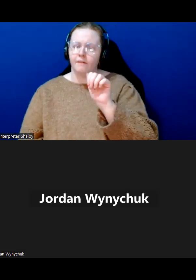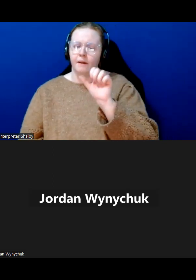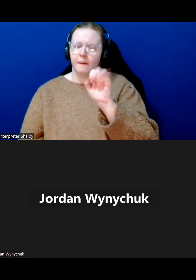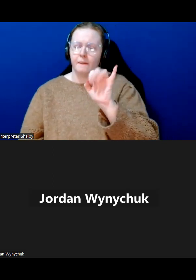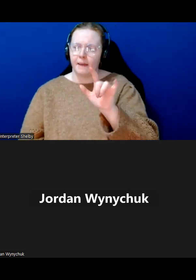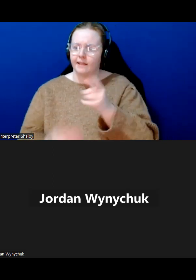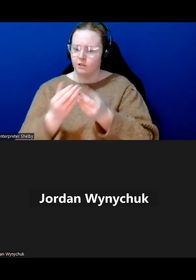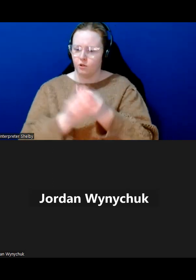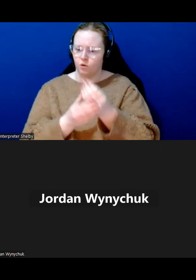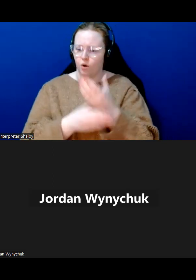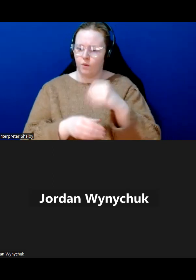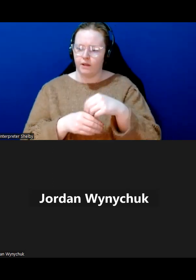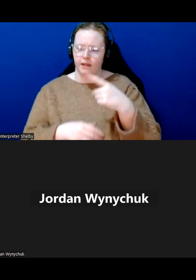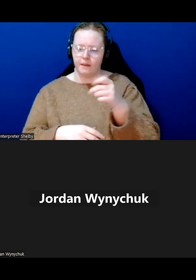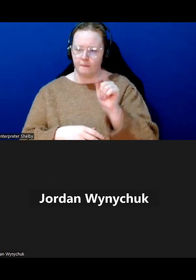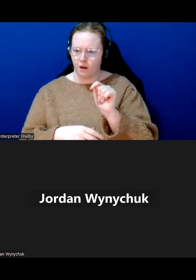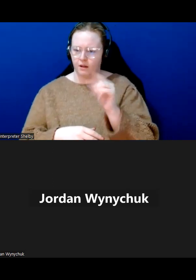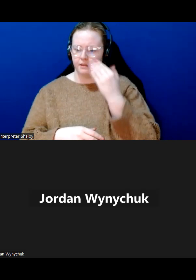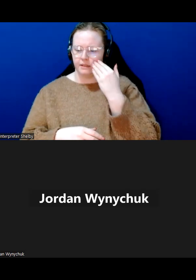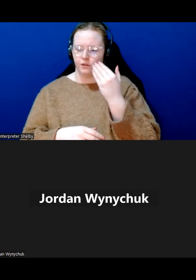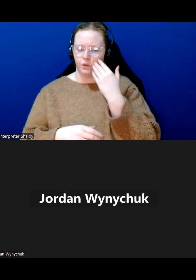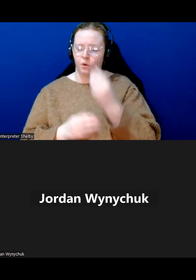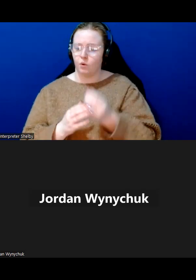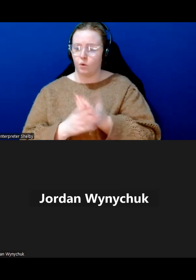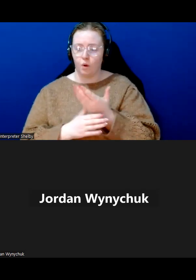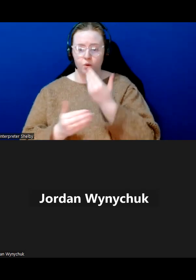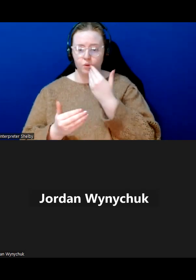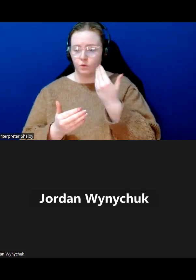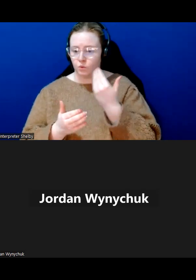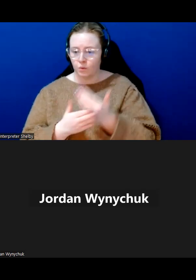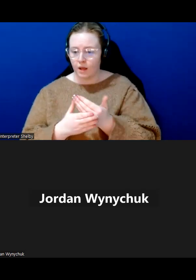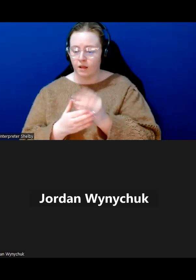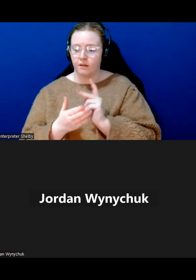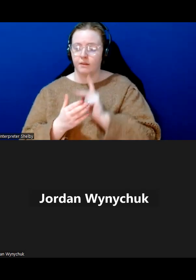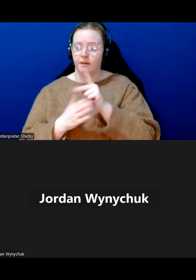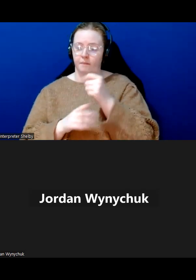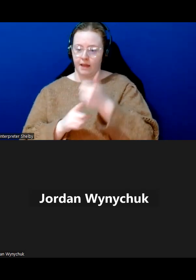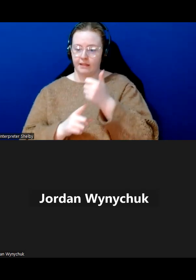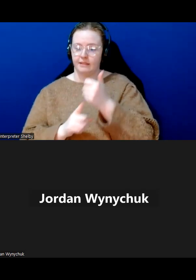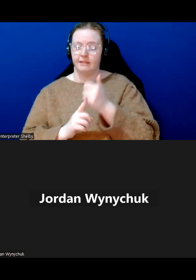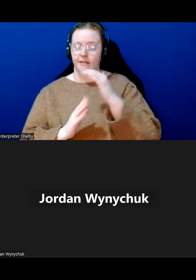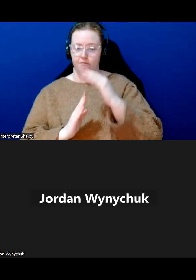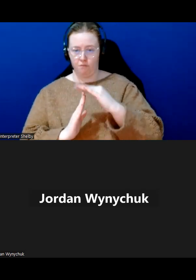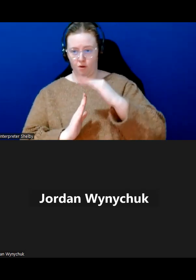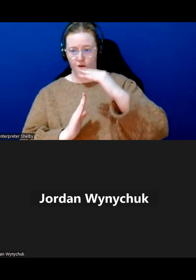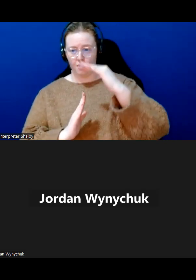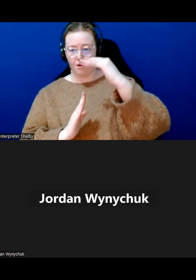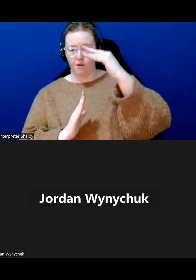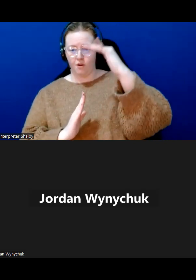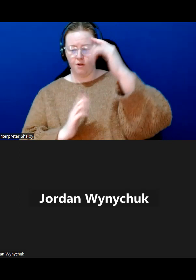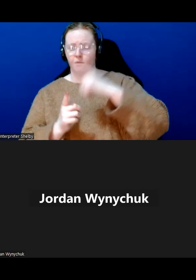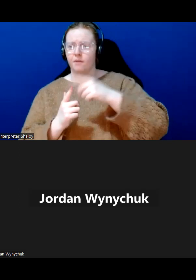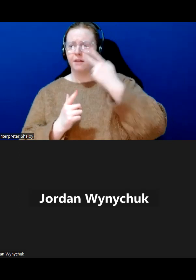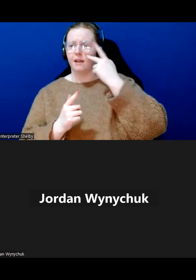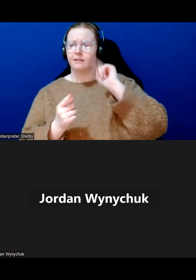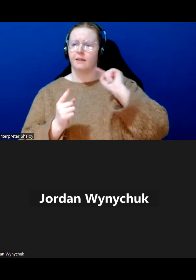and in the Yep. beginning, it grows so well, and that plant becomes quite tall. And suddenly, I see at the back of